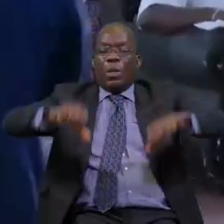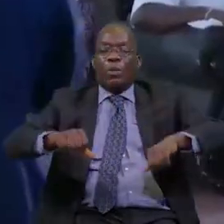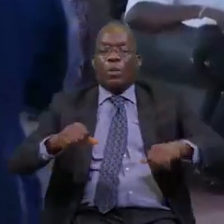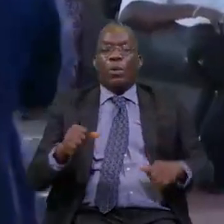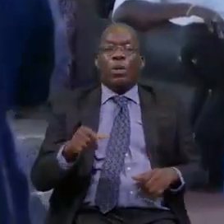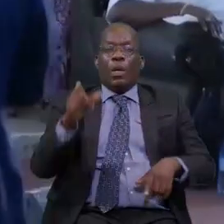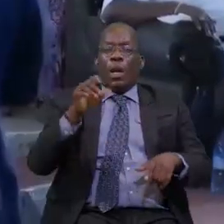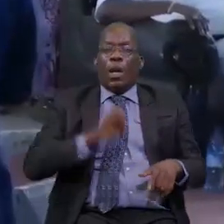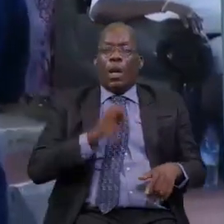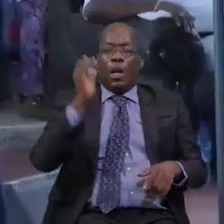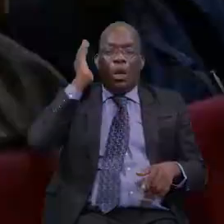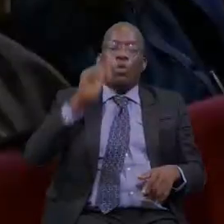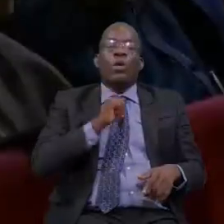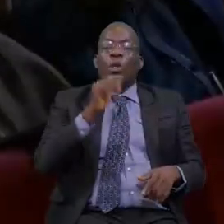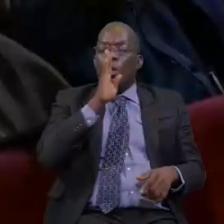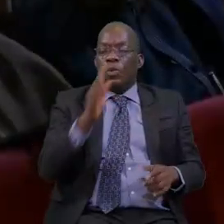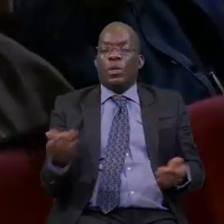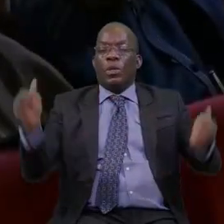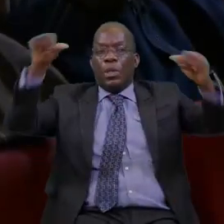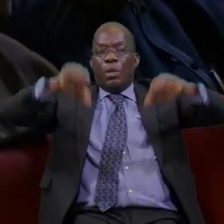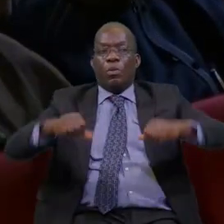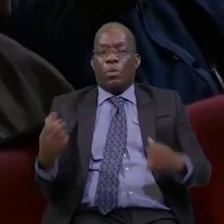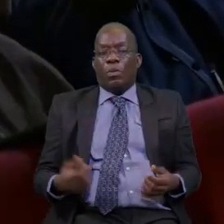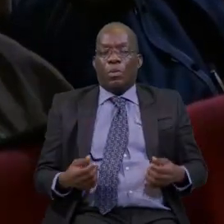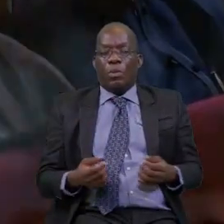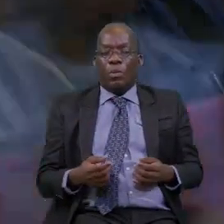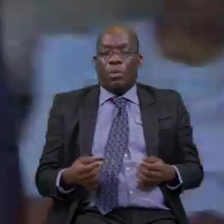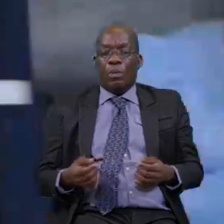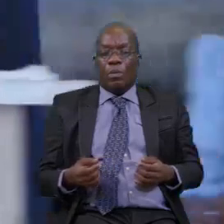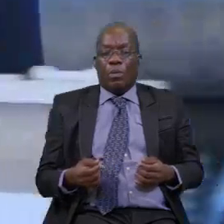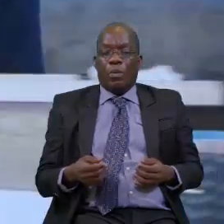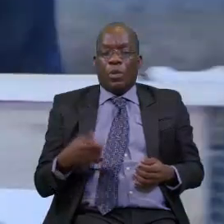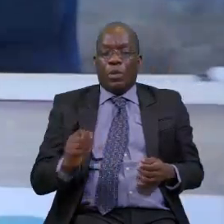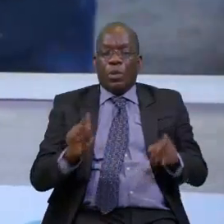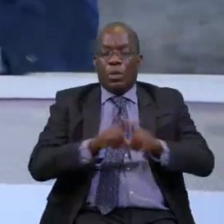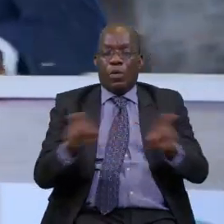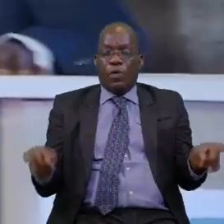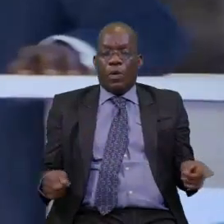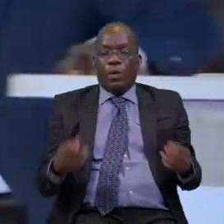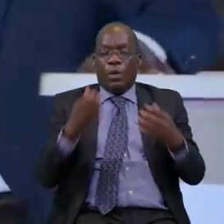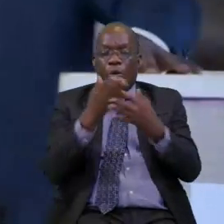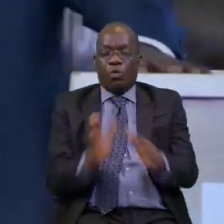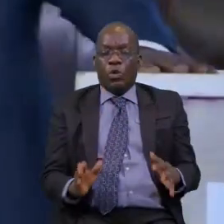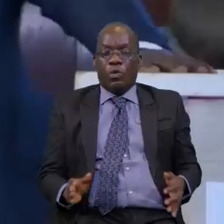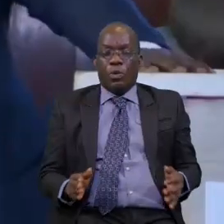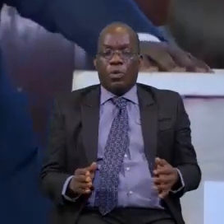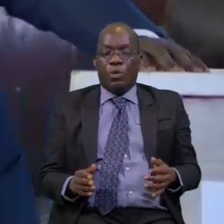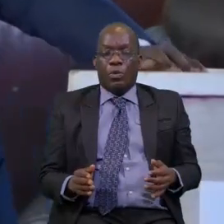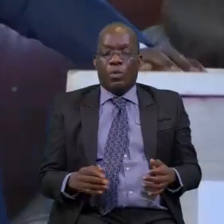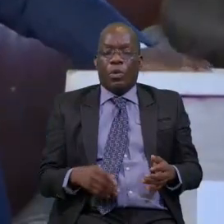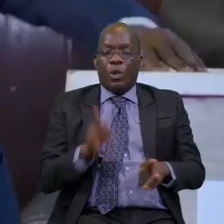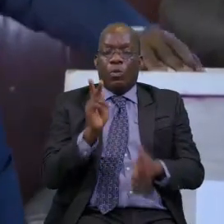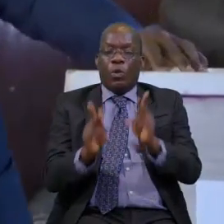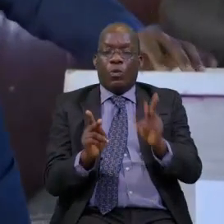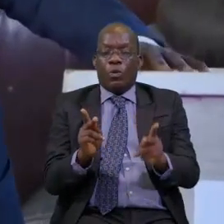be damned. The difference between those who